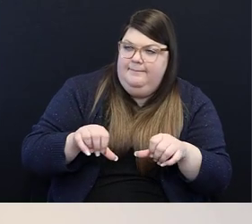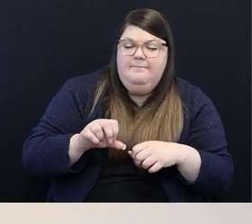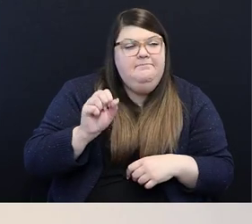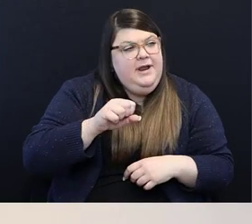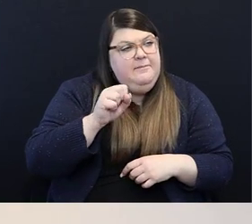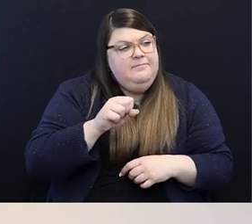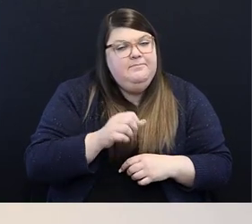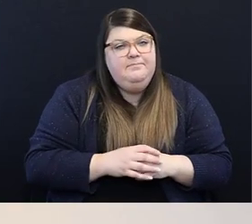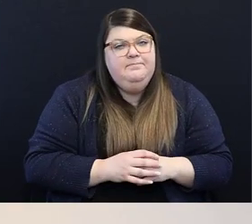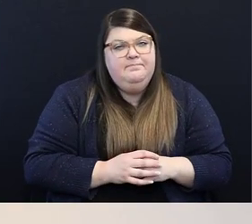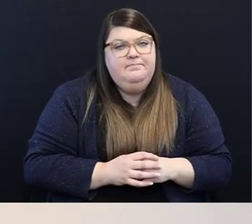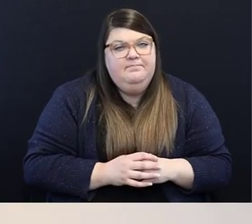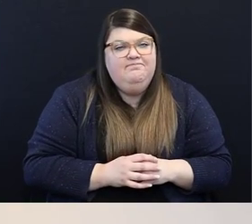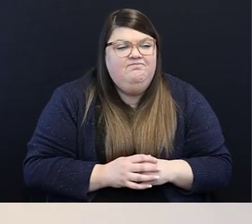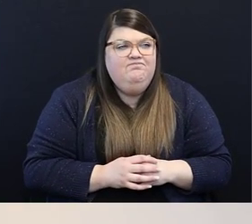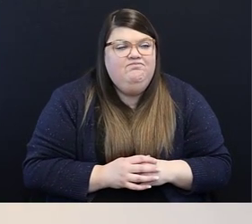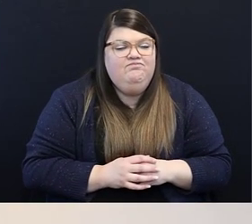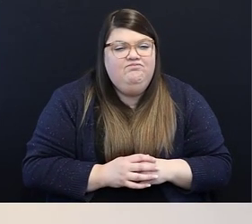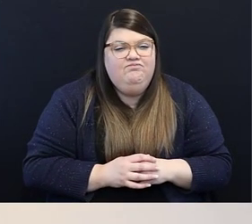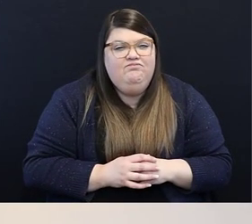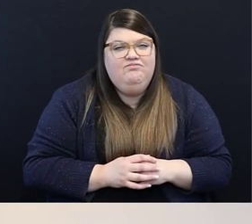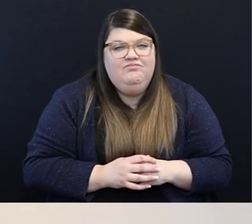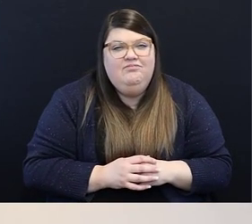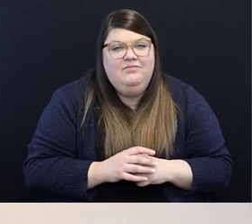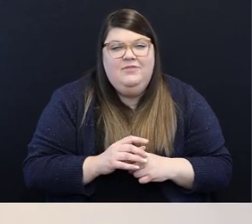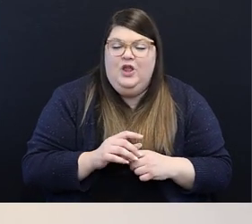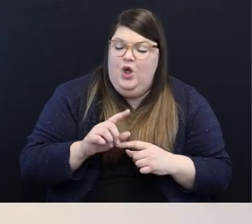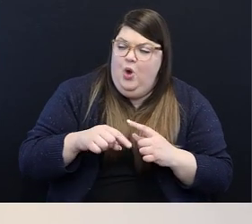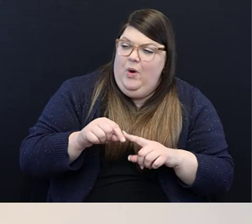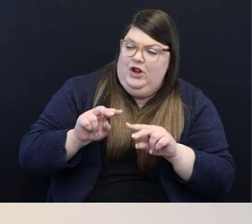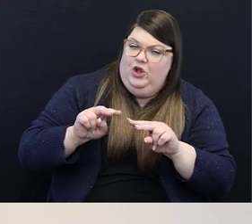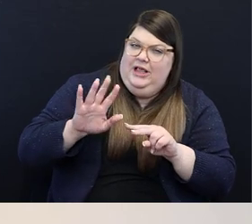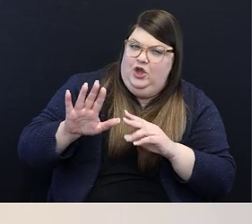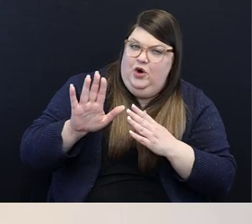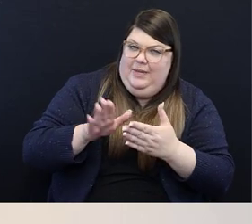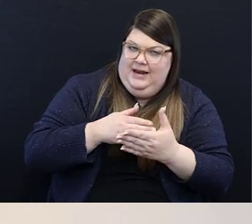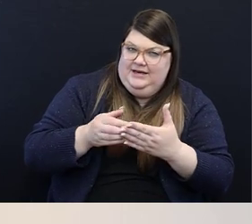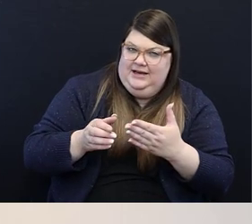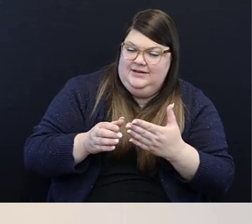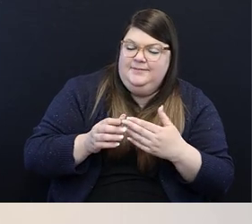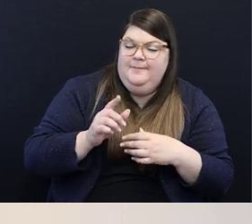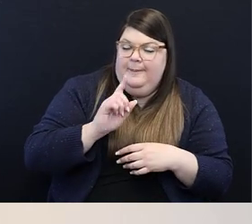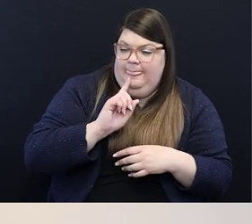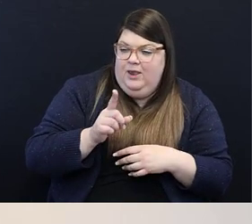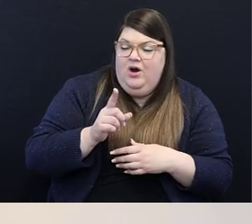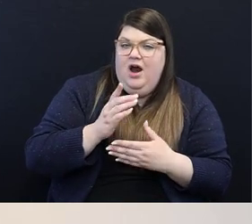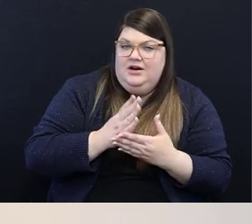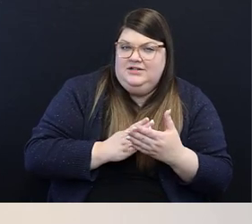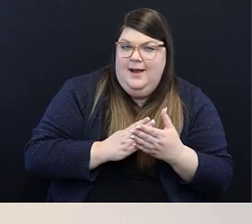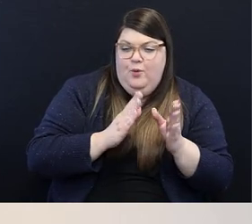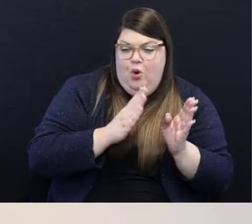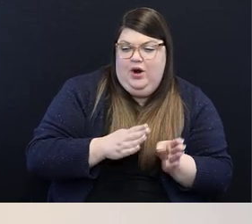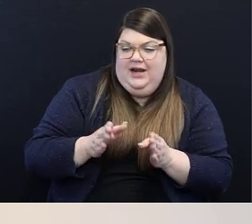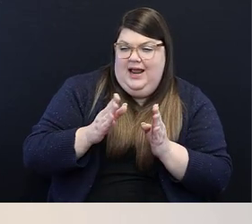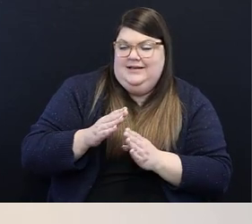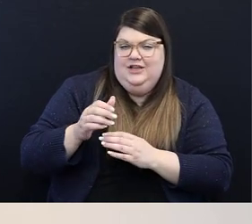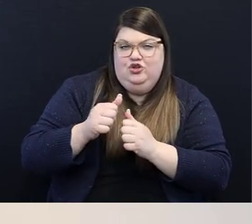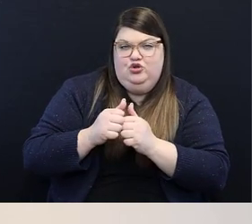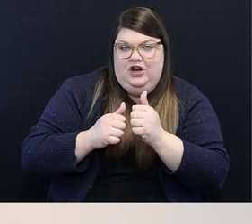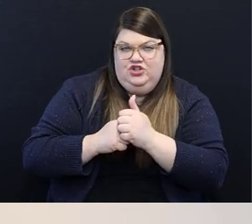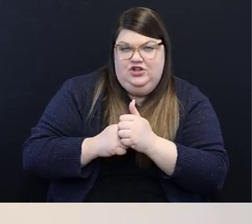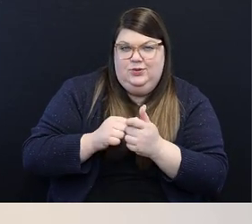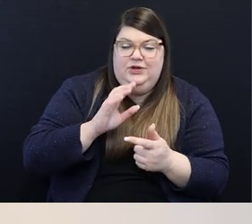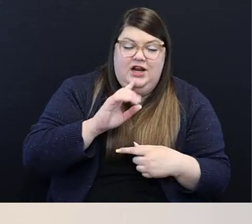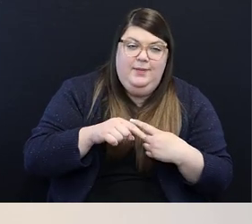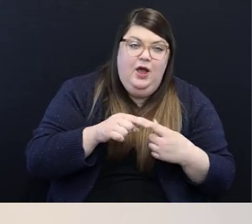Yeah. I mean, when looking at your paintings, there are some organizing structures. Like we talked about the grid, we talked